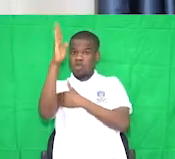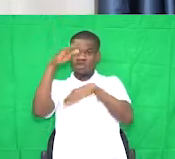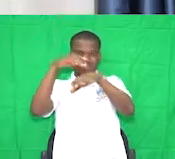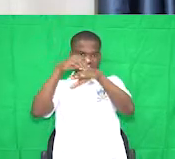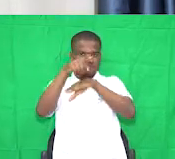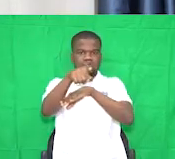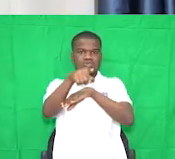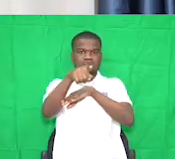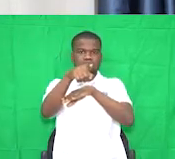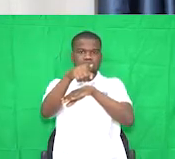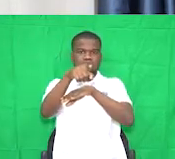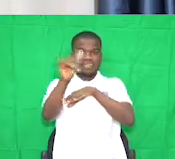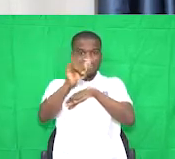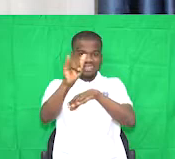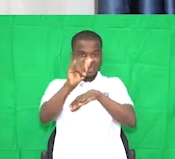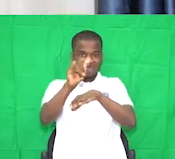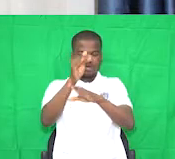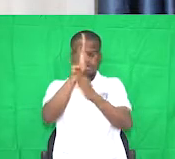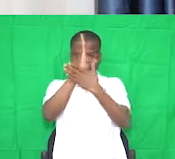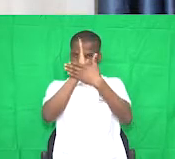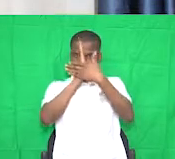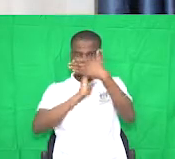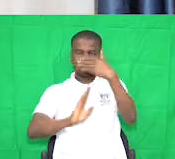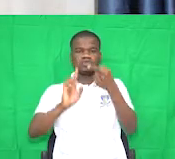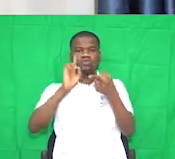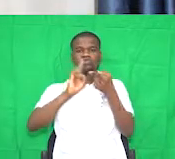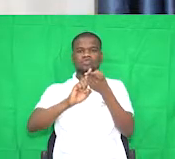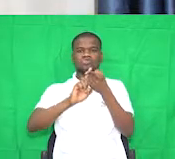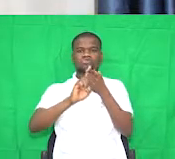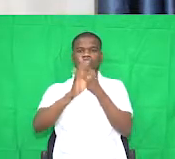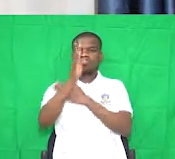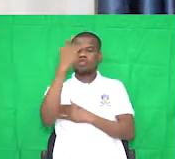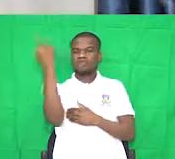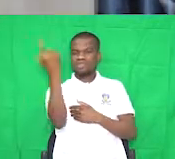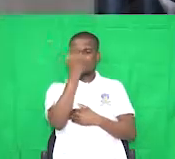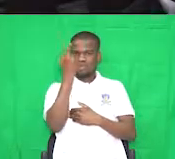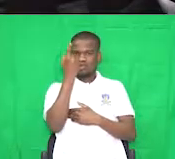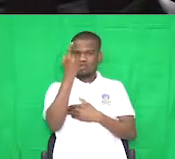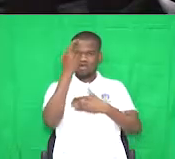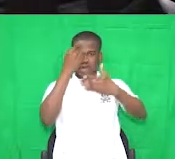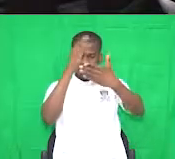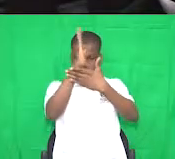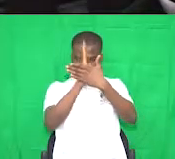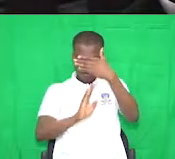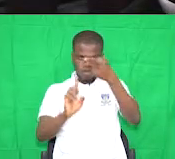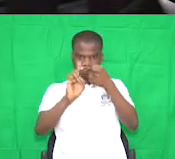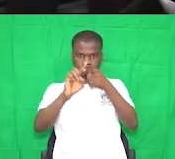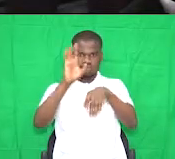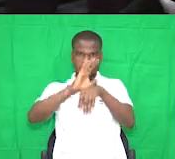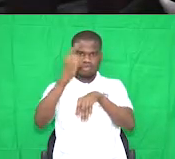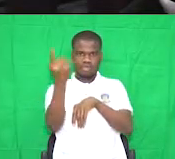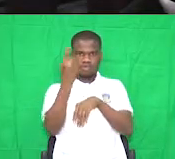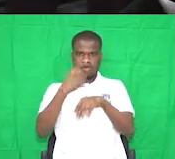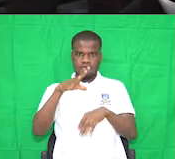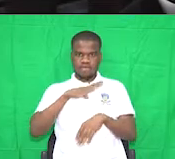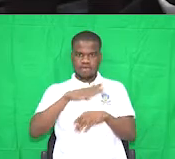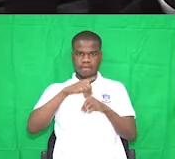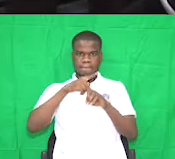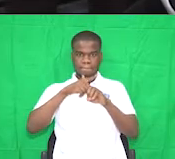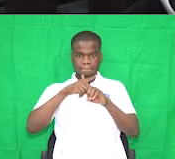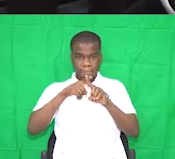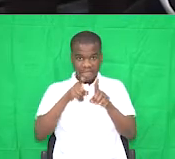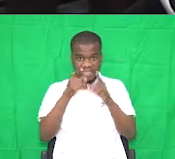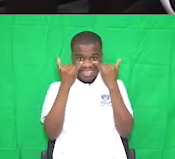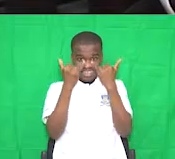you. Going out to be loyal to the church, which is commissioning you. And therefore, as you go into